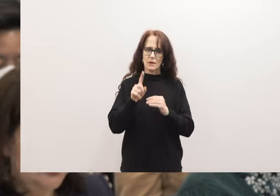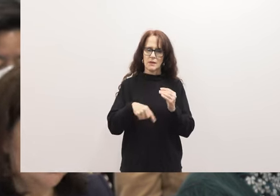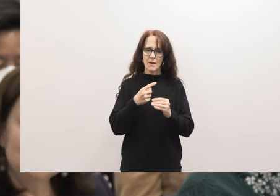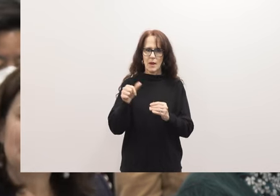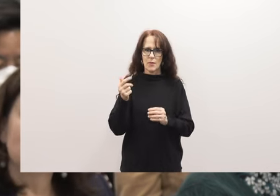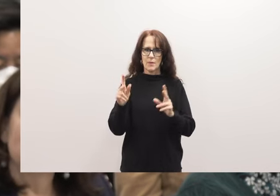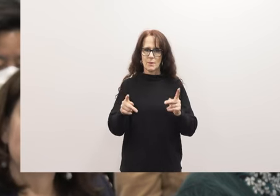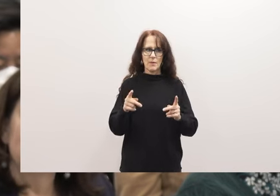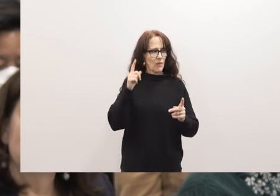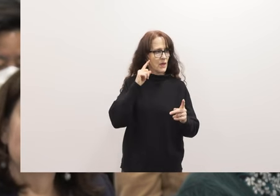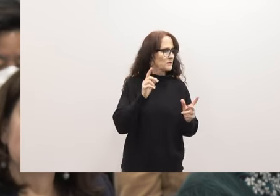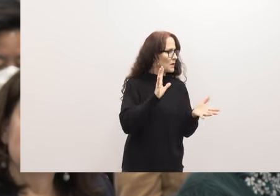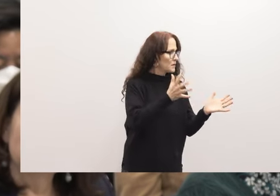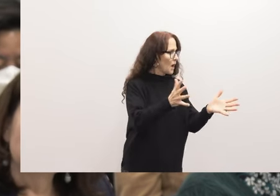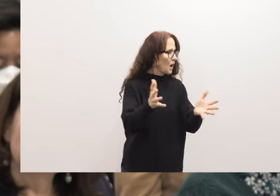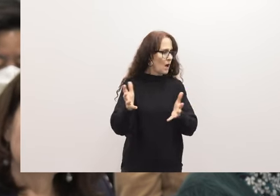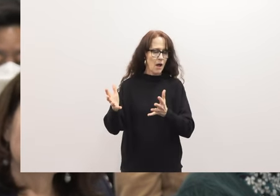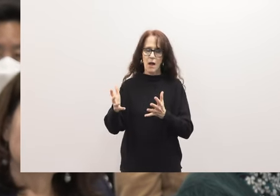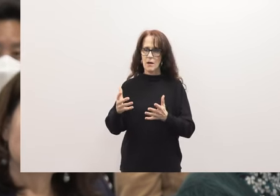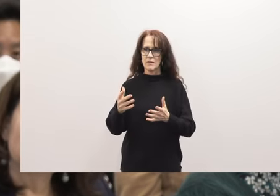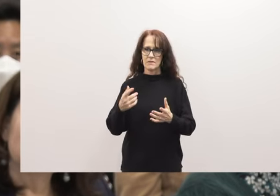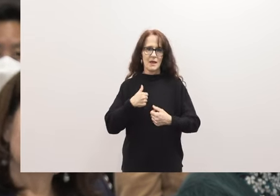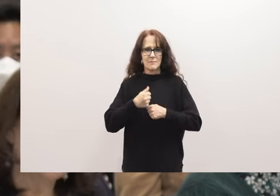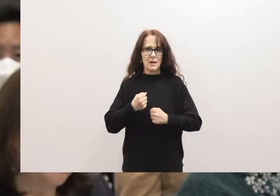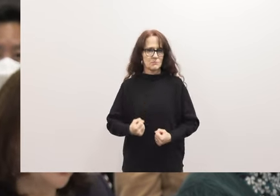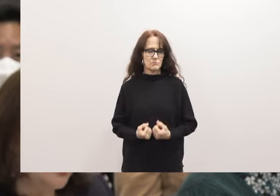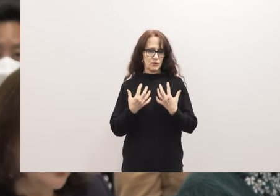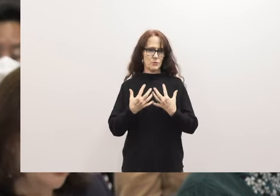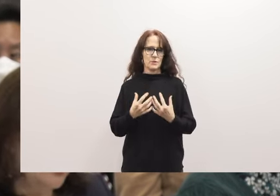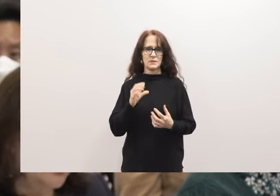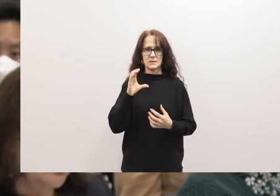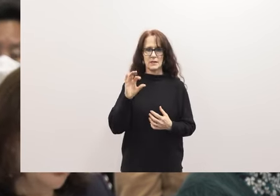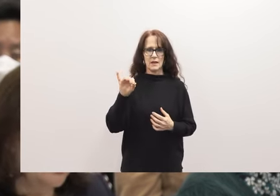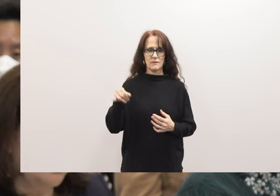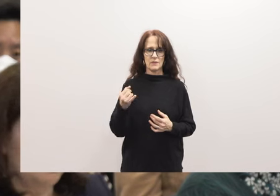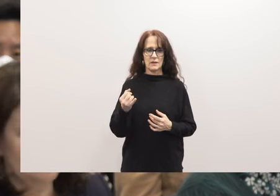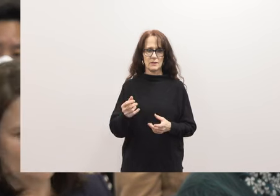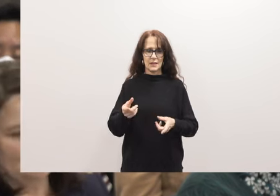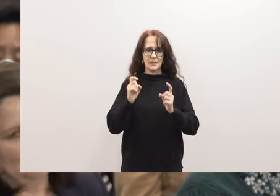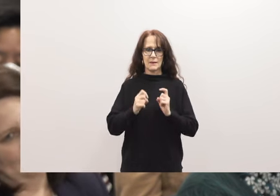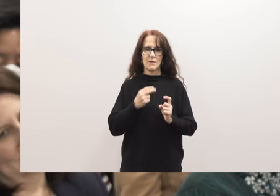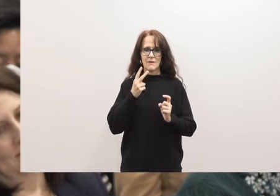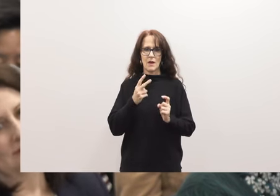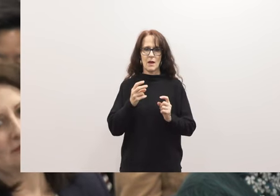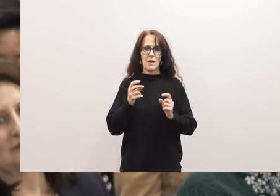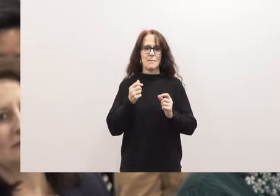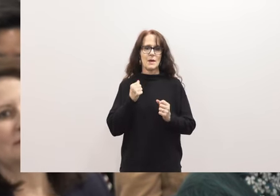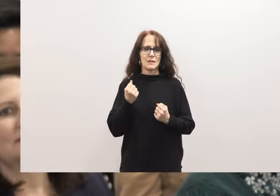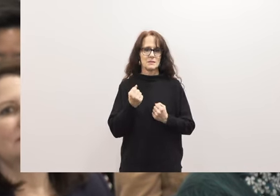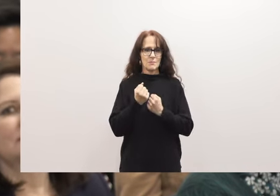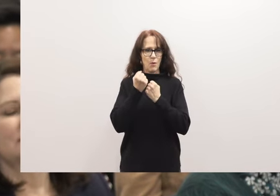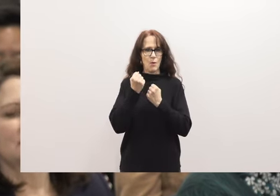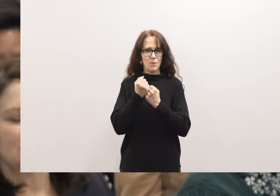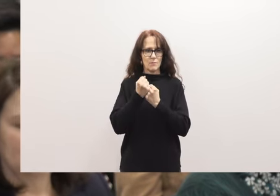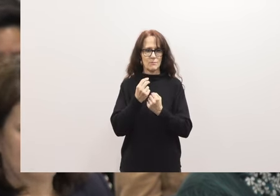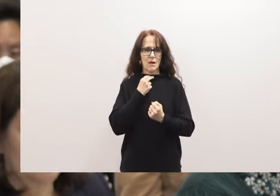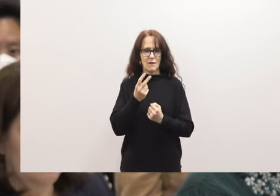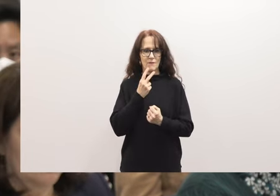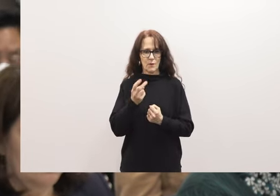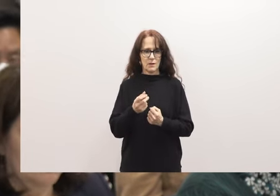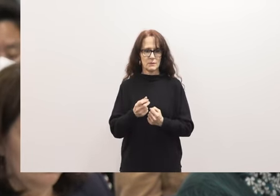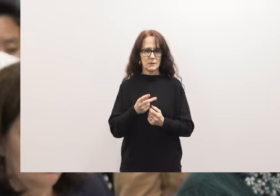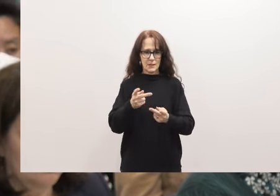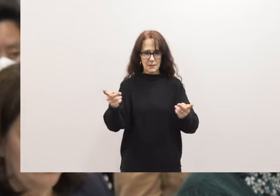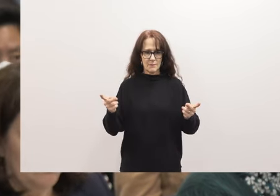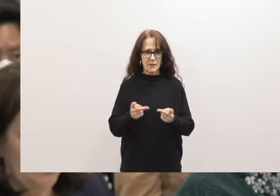people deemed important. I talk about things that just make my day. So CFJ did not give me my voice, but it amplified my voice. It gave me the